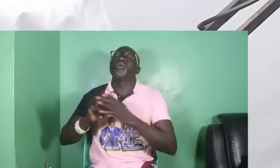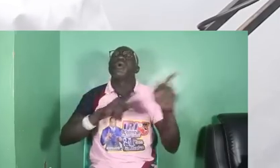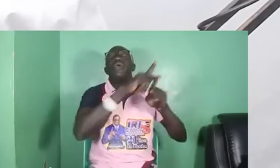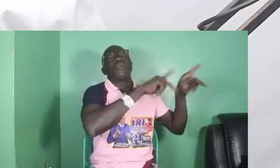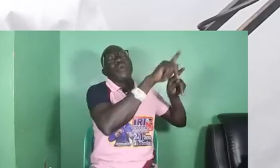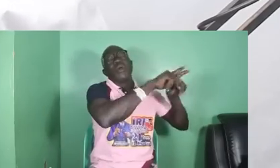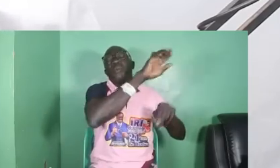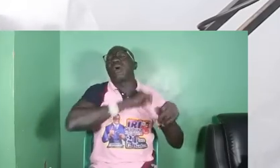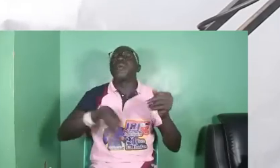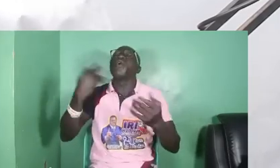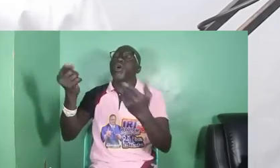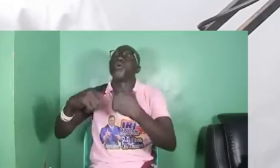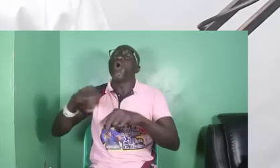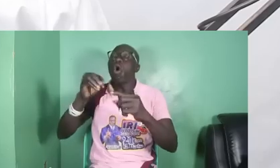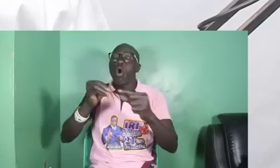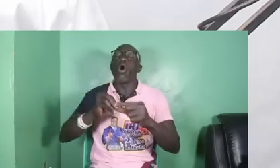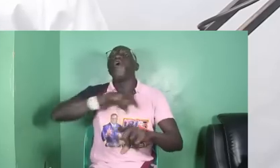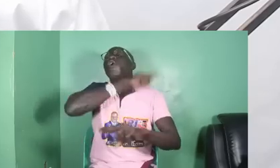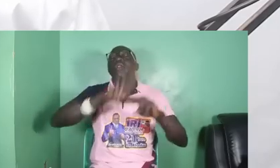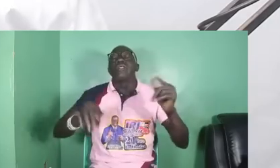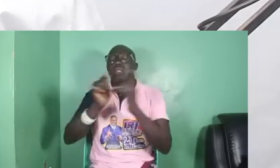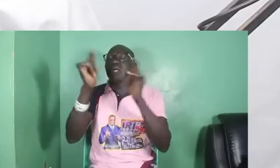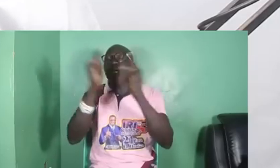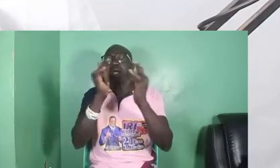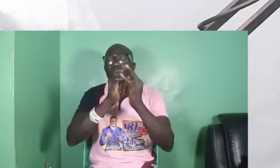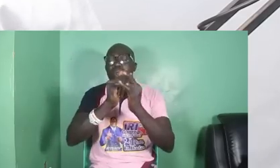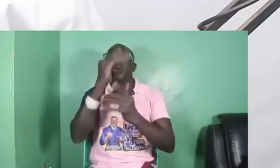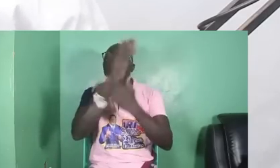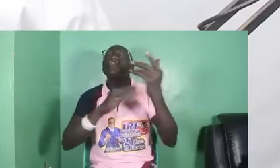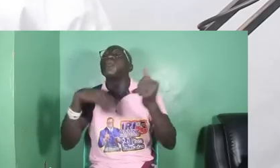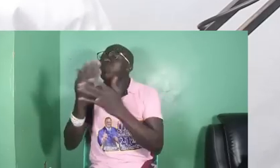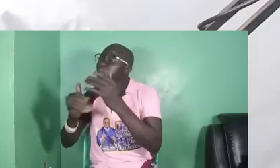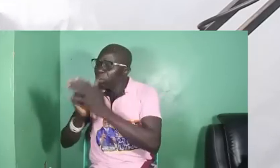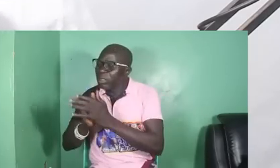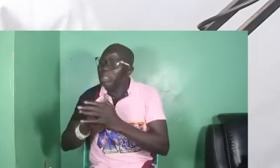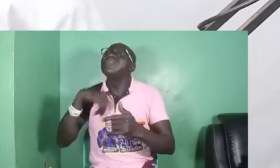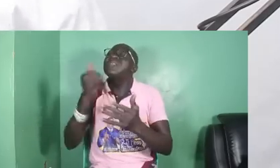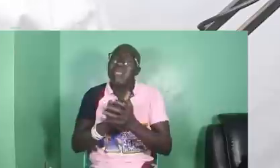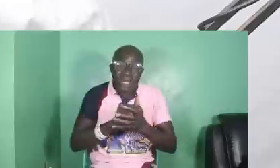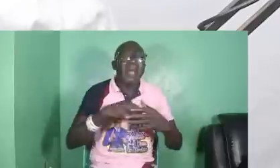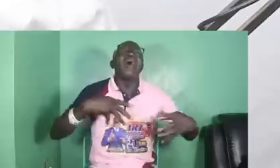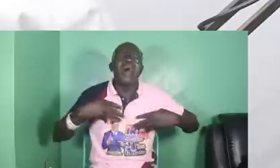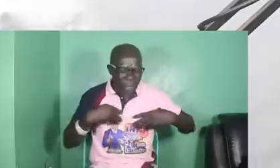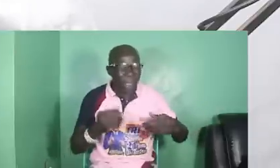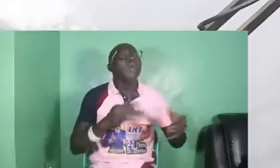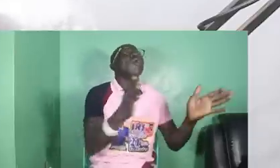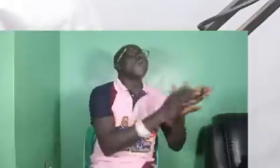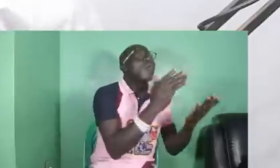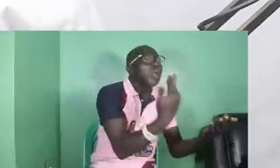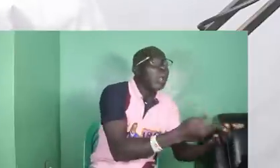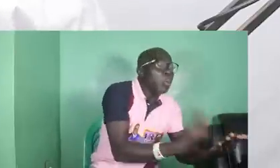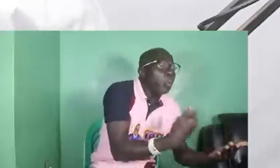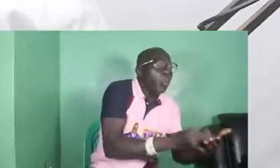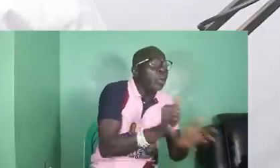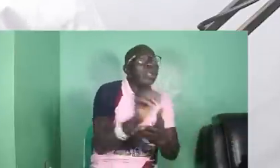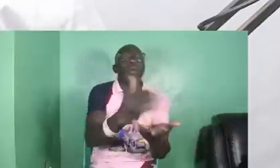Oba, let's go. I'm one national camp. Or national camp. One, I want to go to the house. I want to go to the house. Some people will be bidding